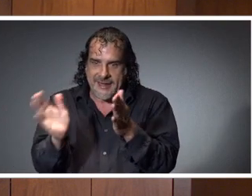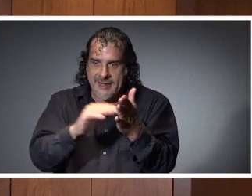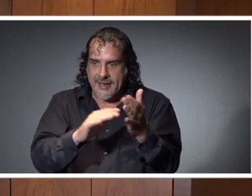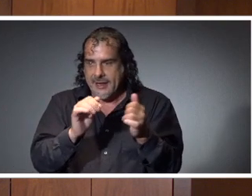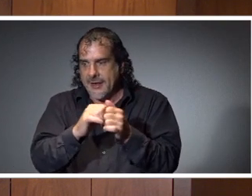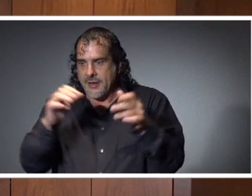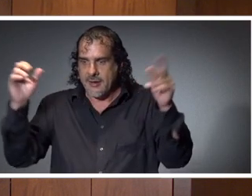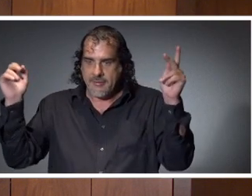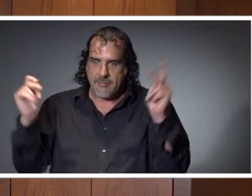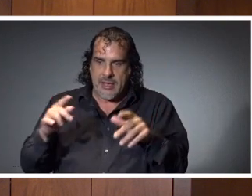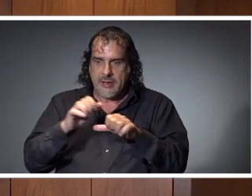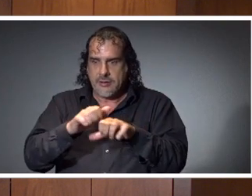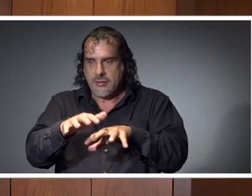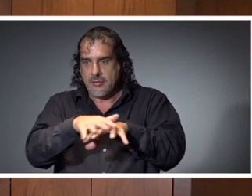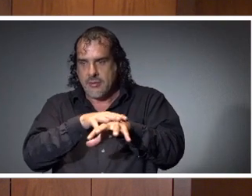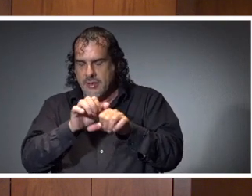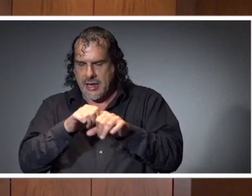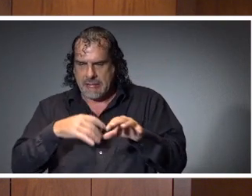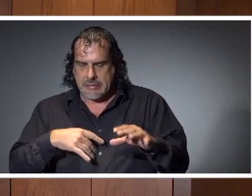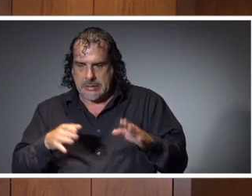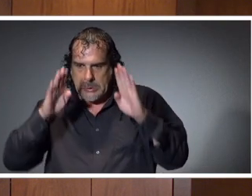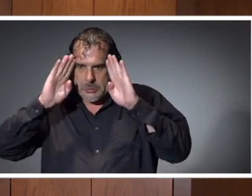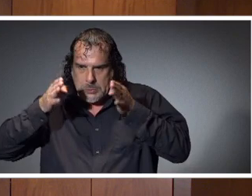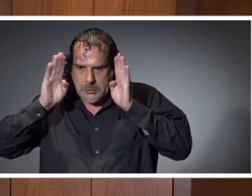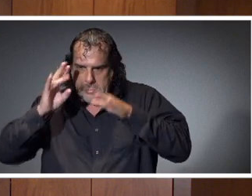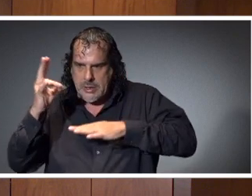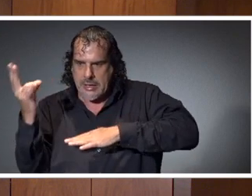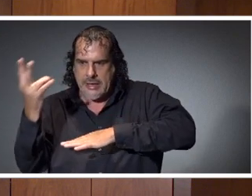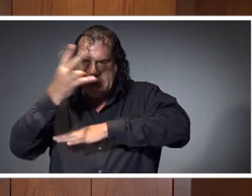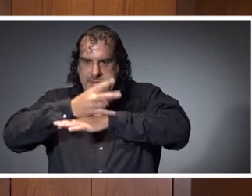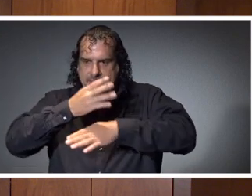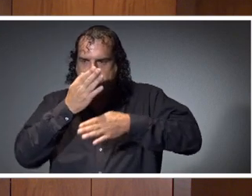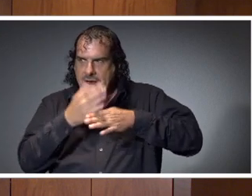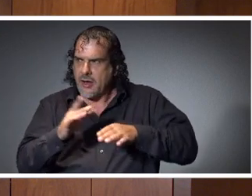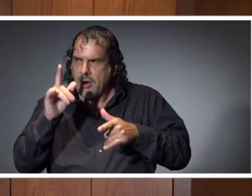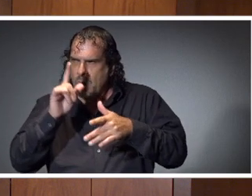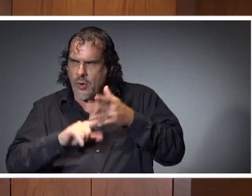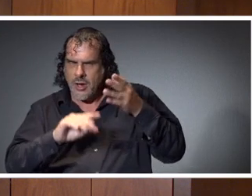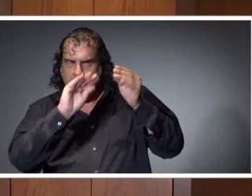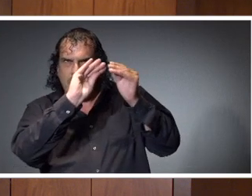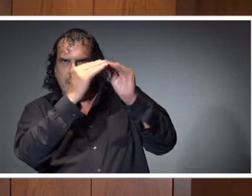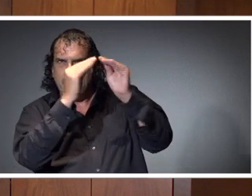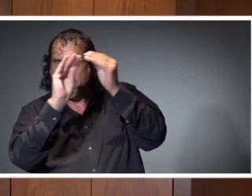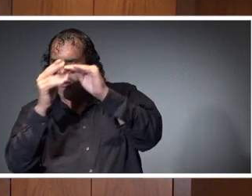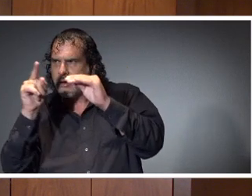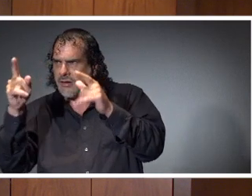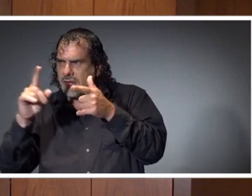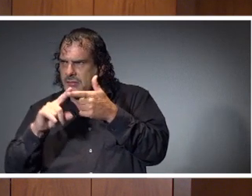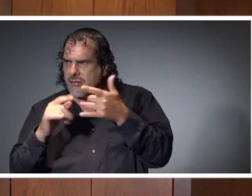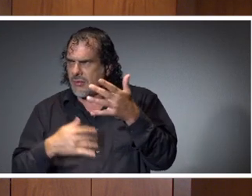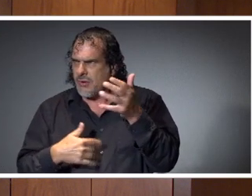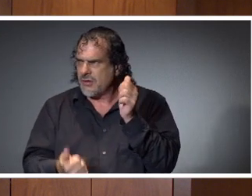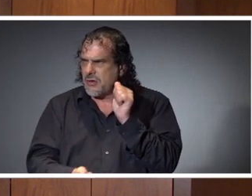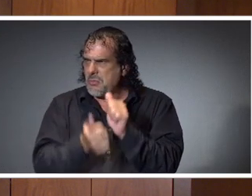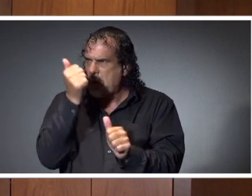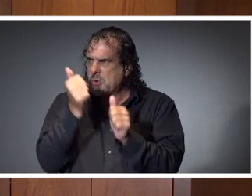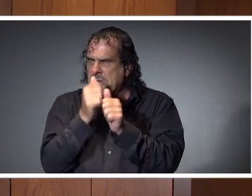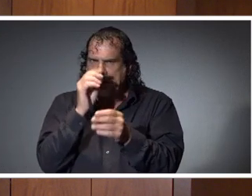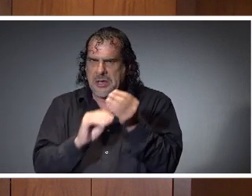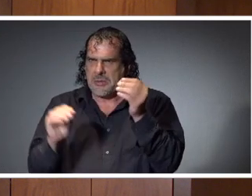it seems like we're fixated on the seven-day average. What data points do you really look at? What tells the most important story to